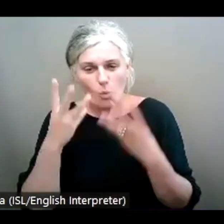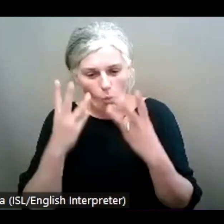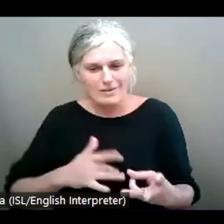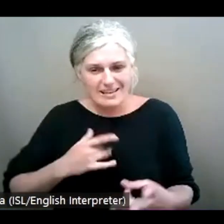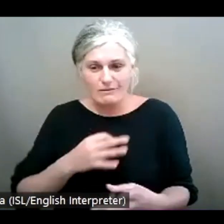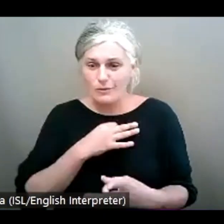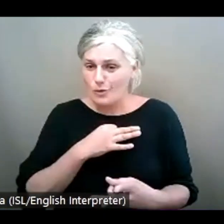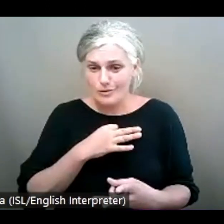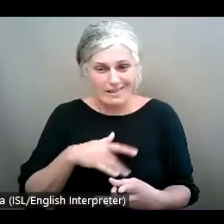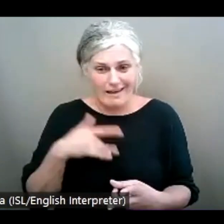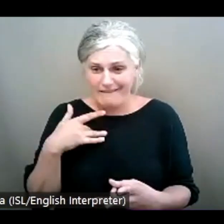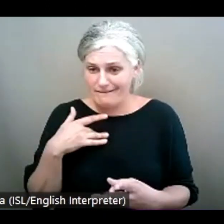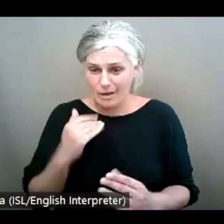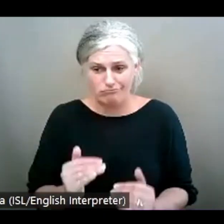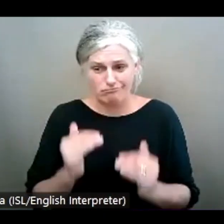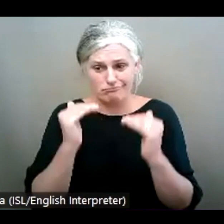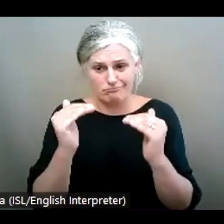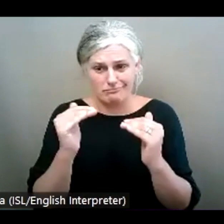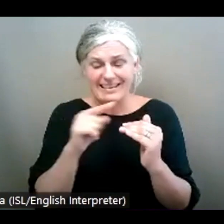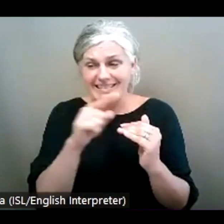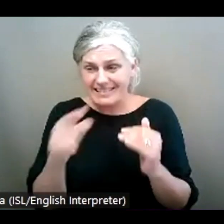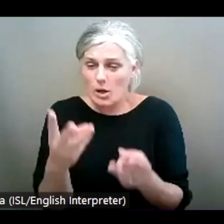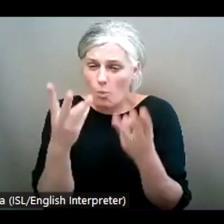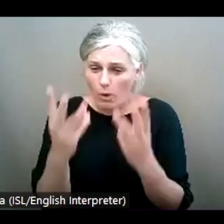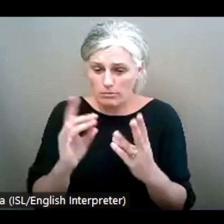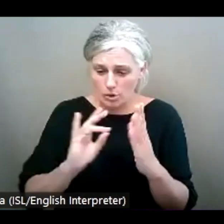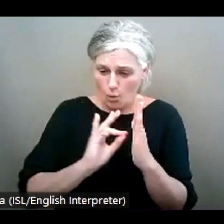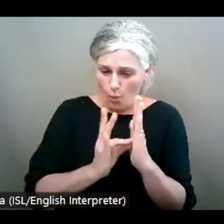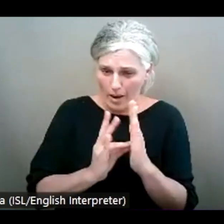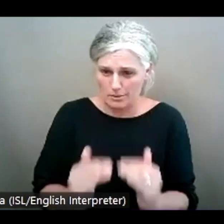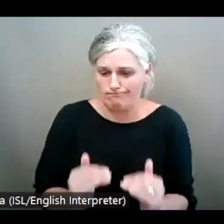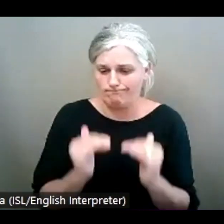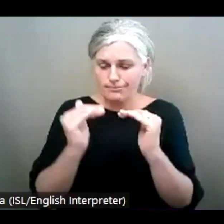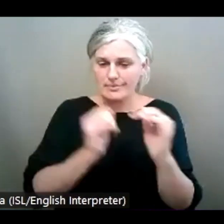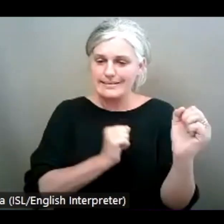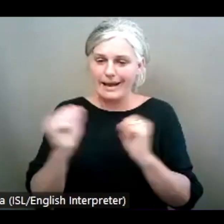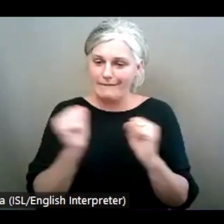life. Mm-hmm. They want quality services.